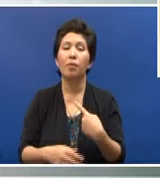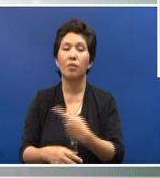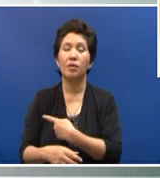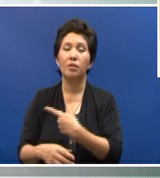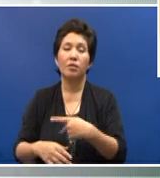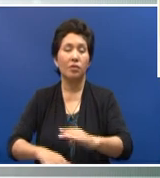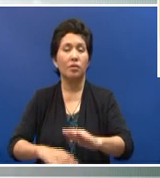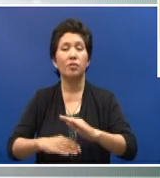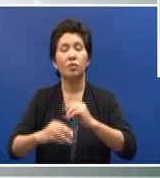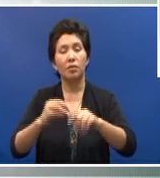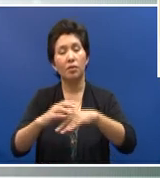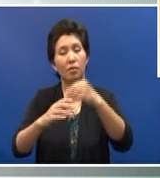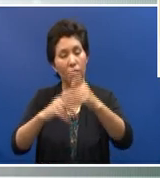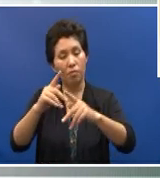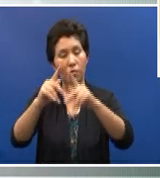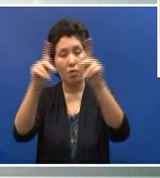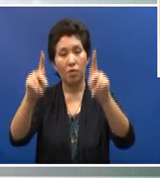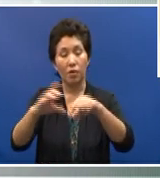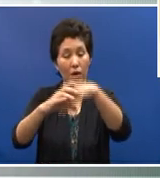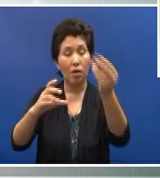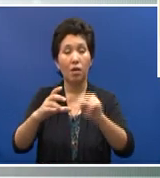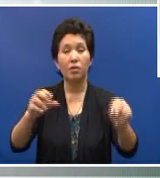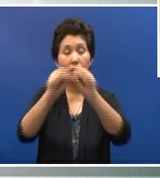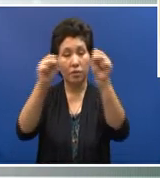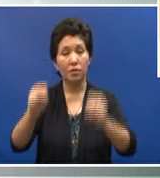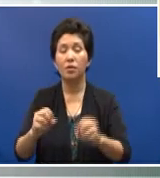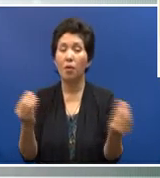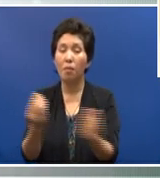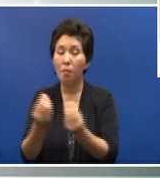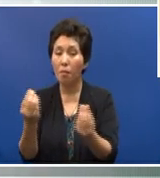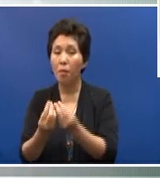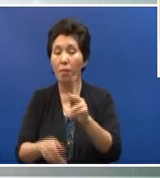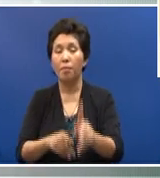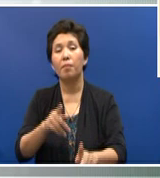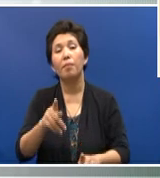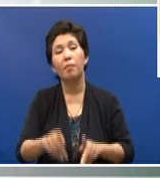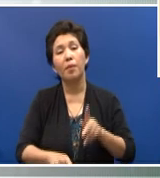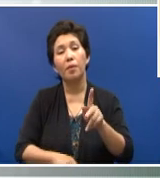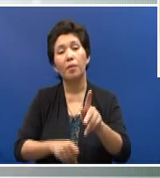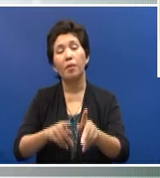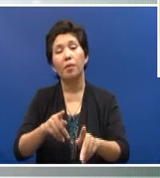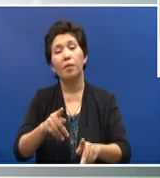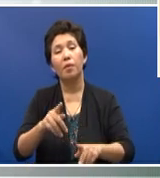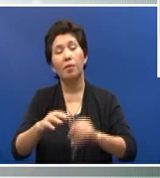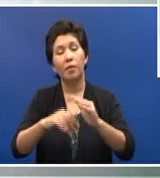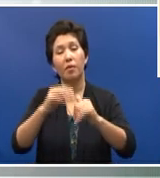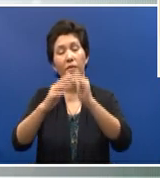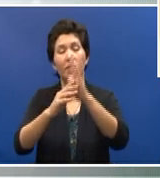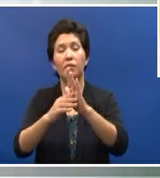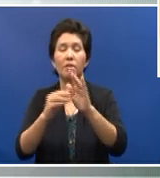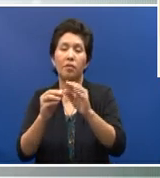food production system improves, more people are freed from the task of gathering and processing